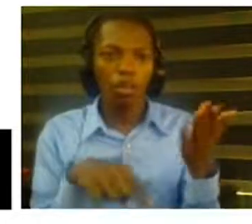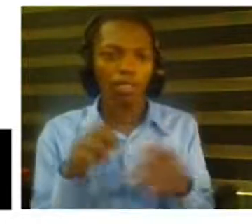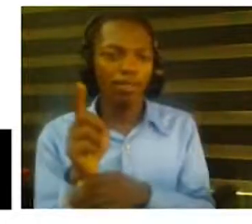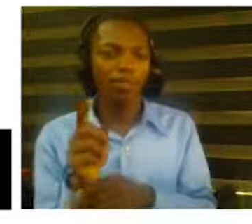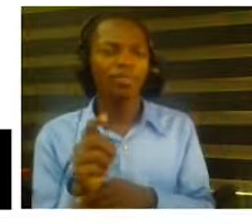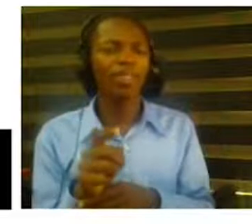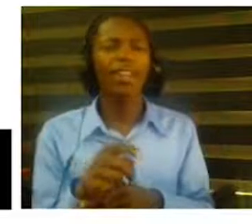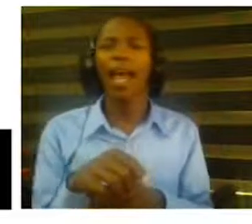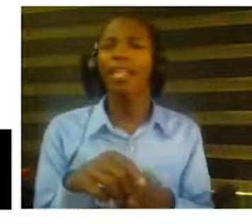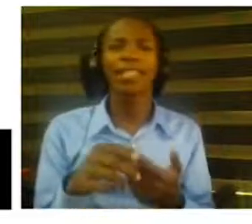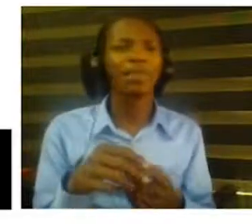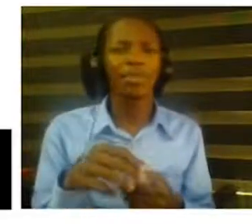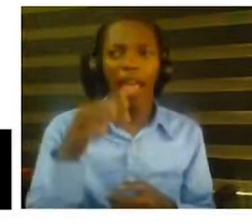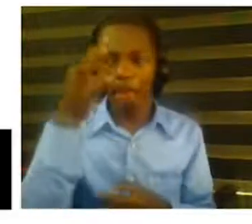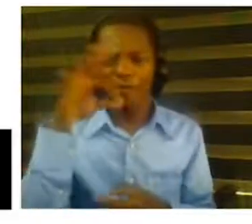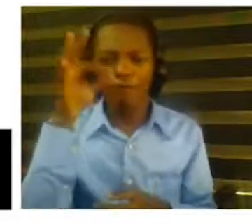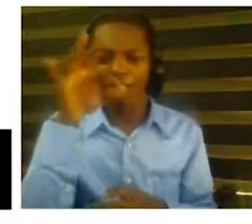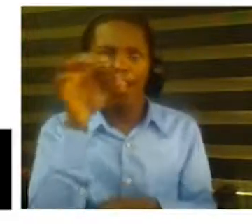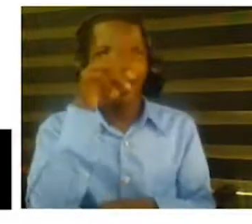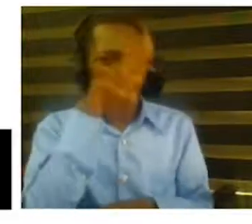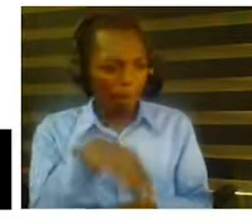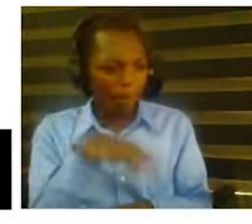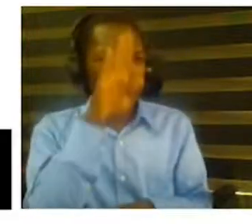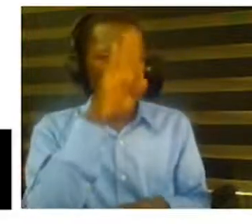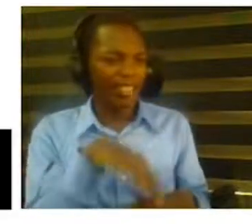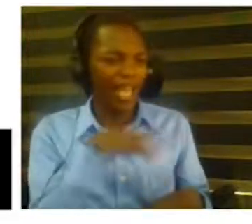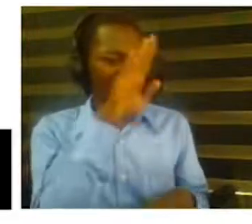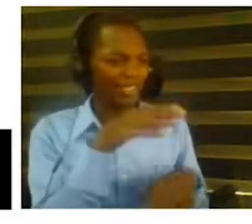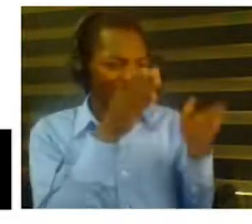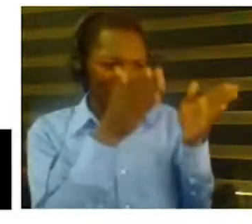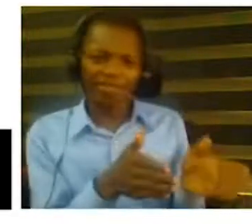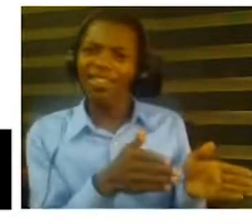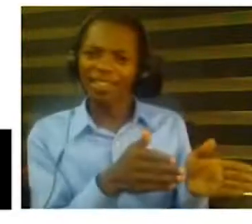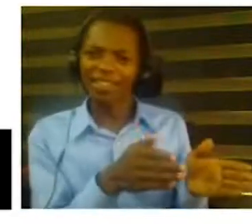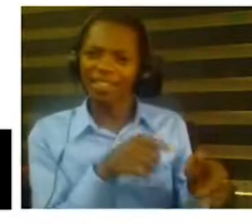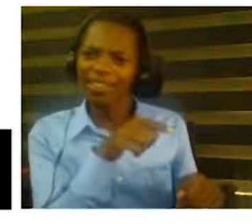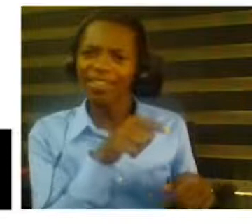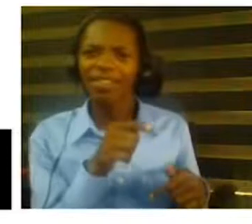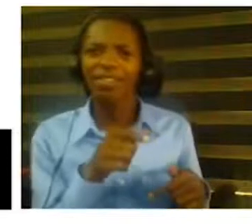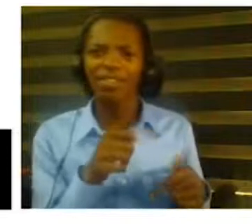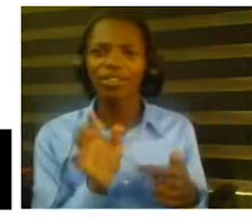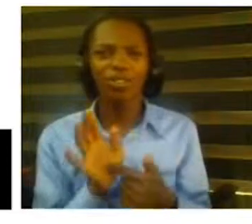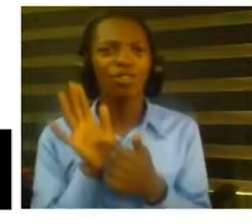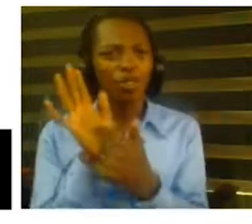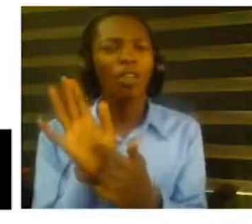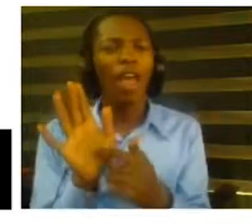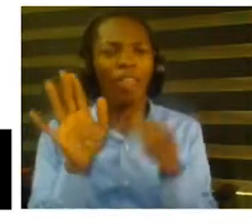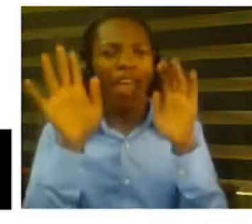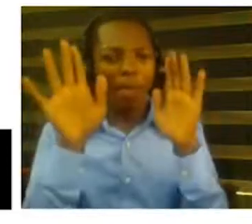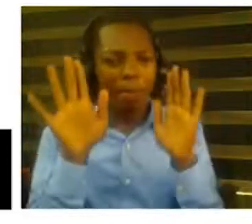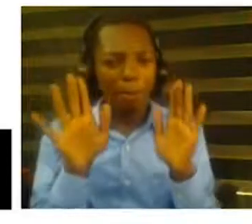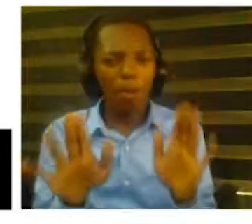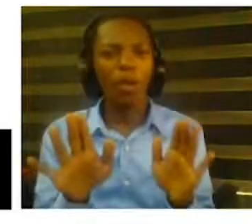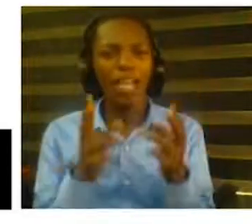the 1940s. Is this a representation of the strategic importance or the value that design has